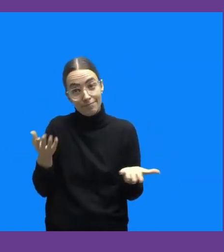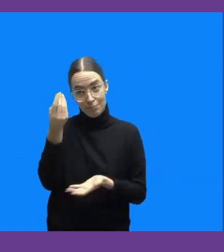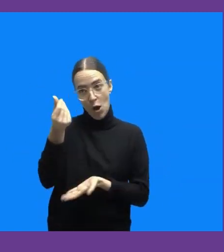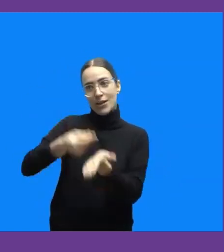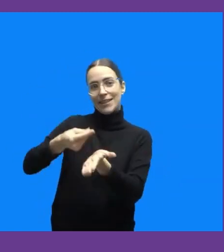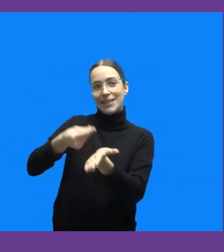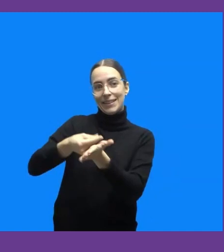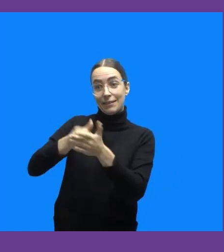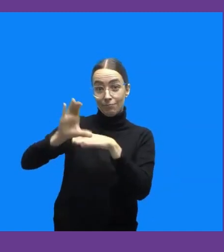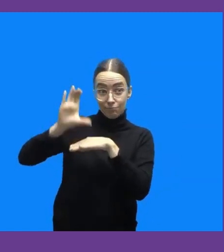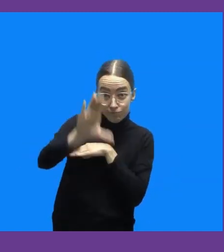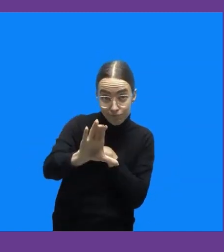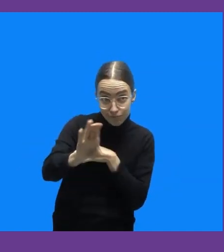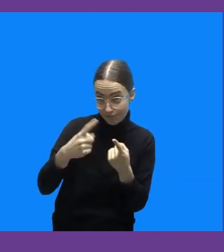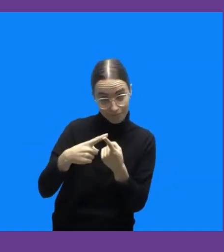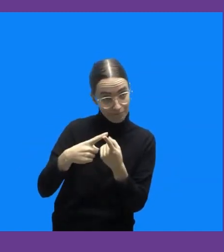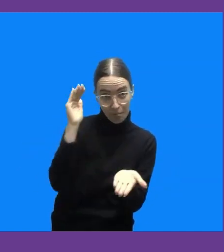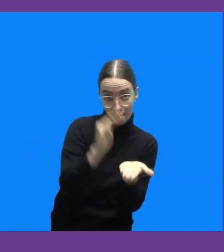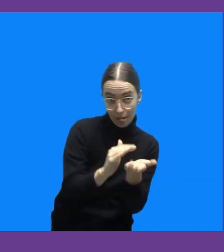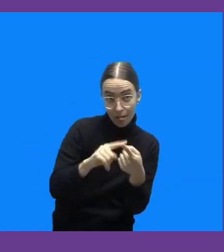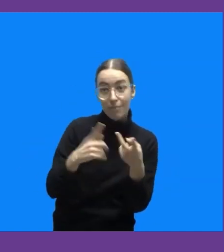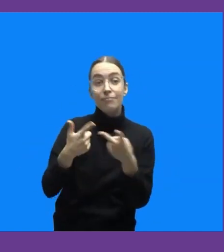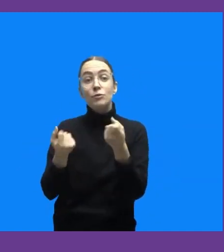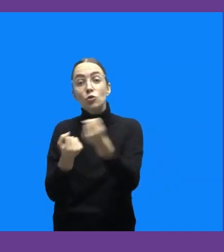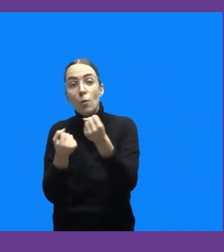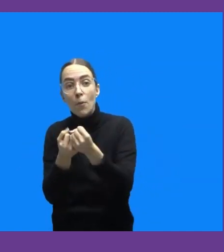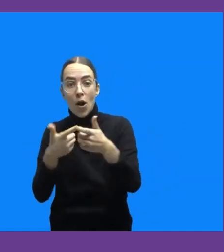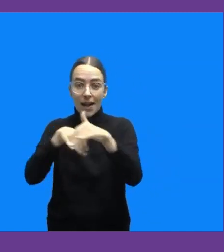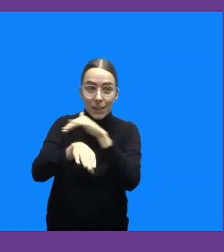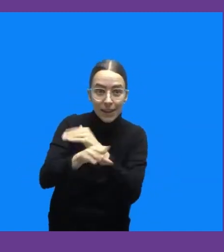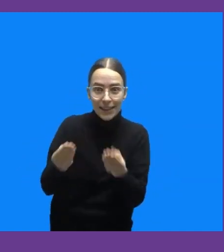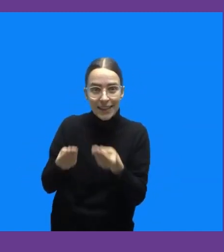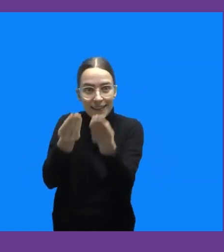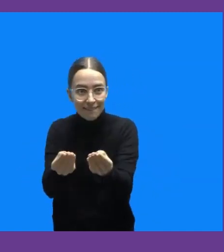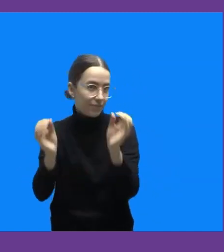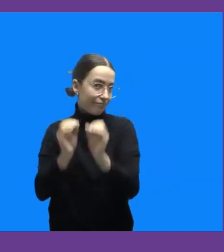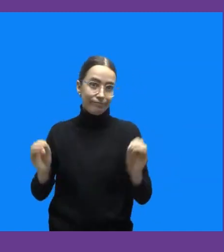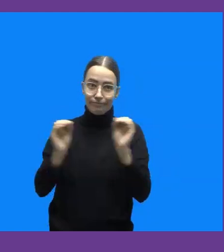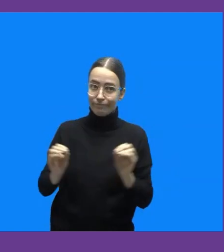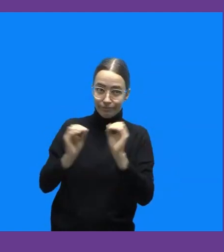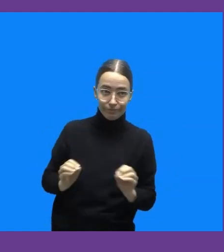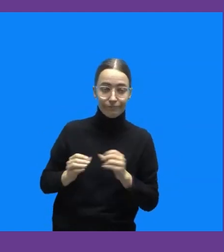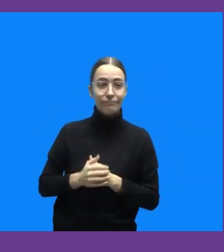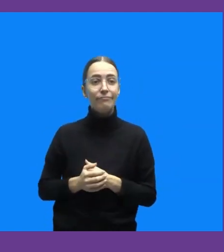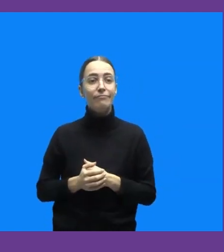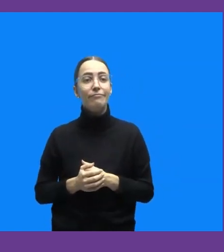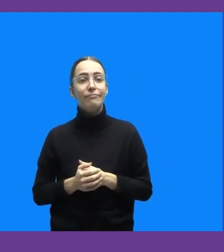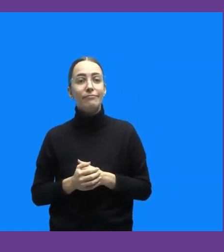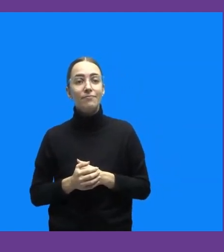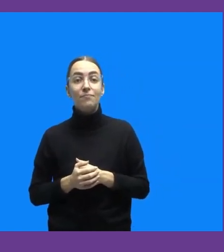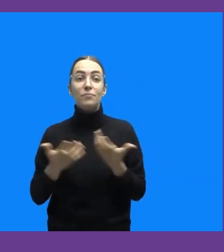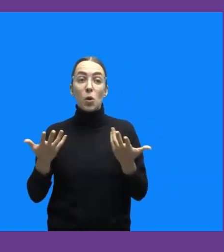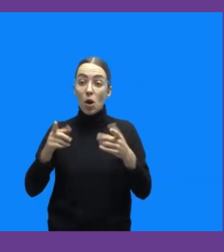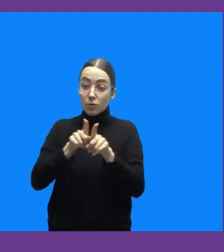adaptations, also the lack of resources in the host universities, and